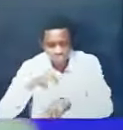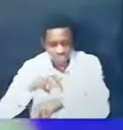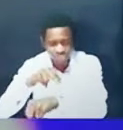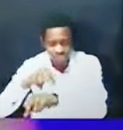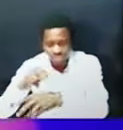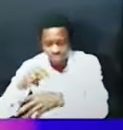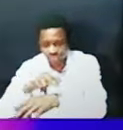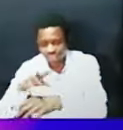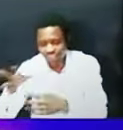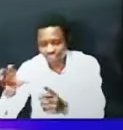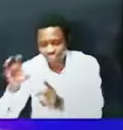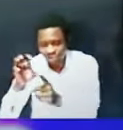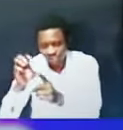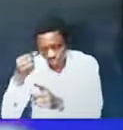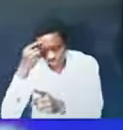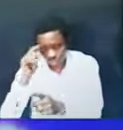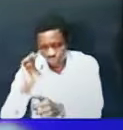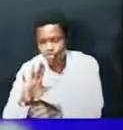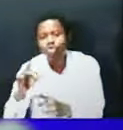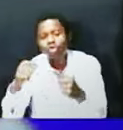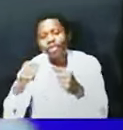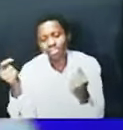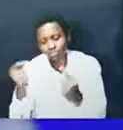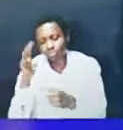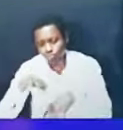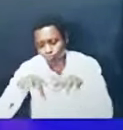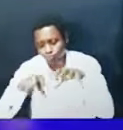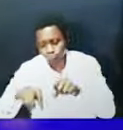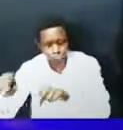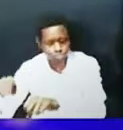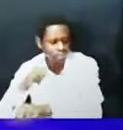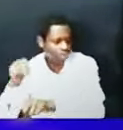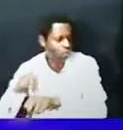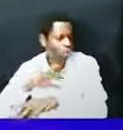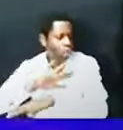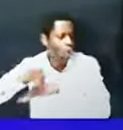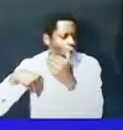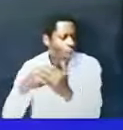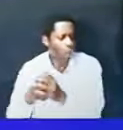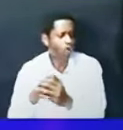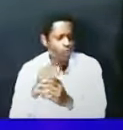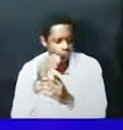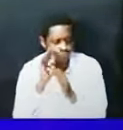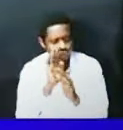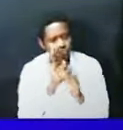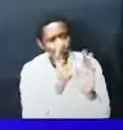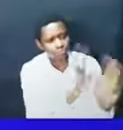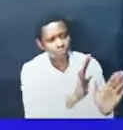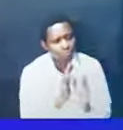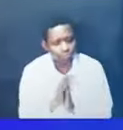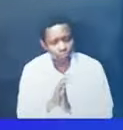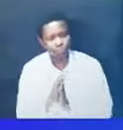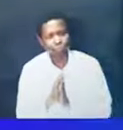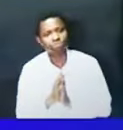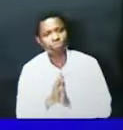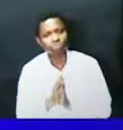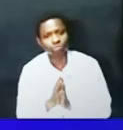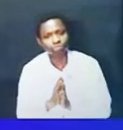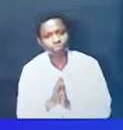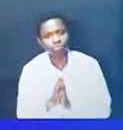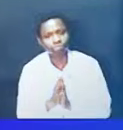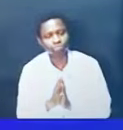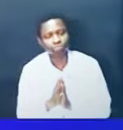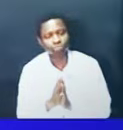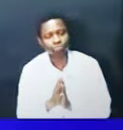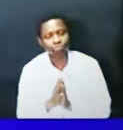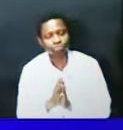do ena me ma wasifu wo adore se osuro en stroma eni mpo anu anuya na wasifu wo ebefa